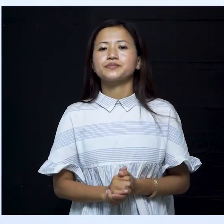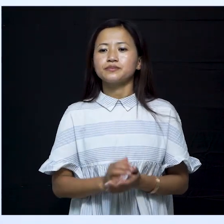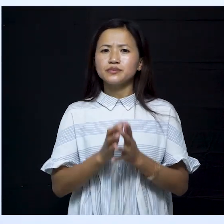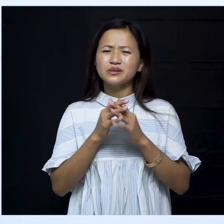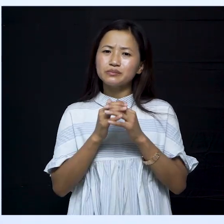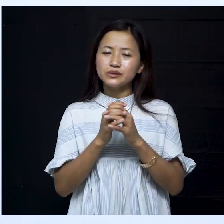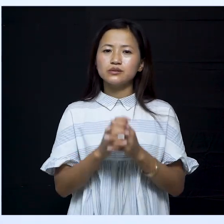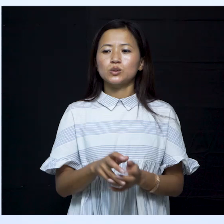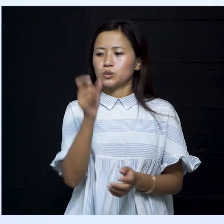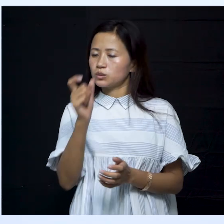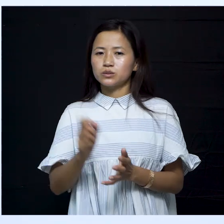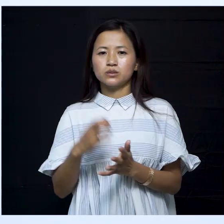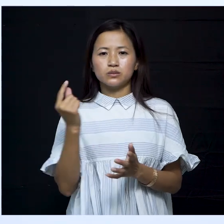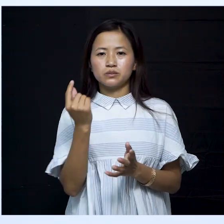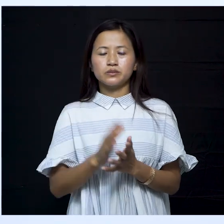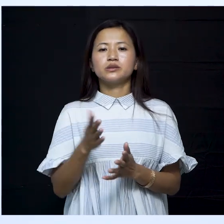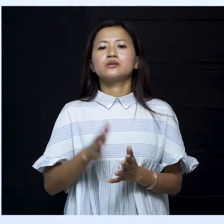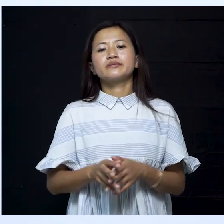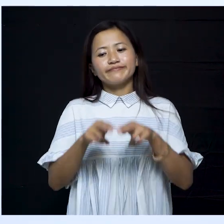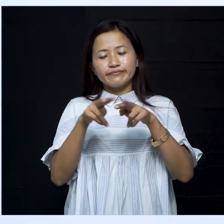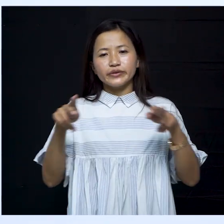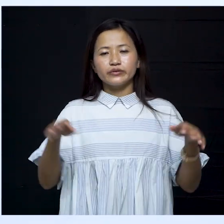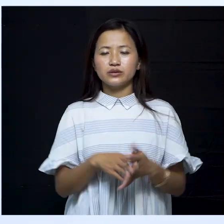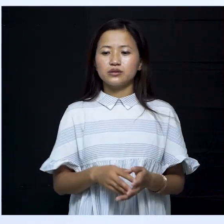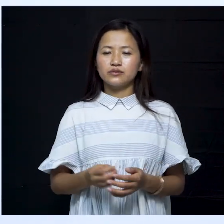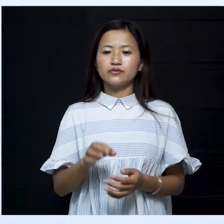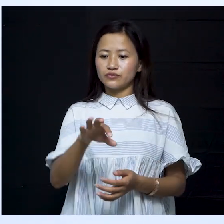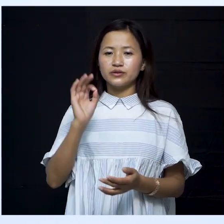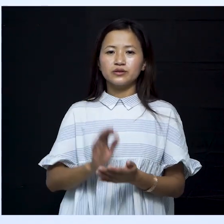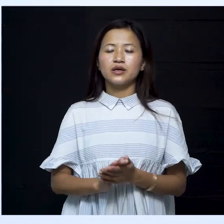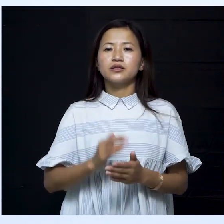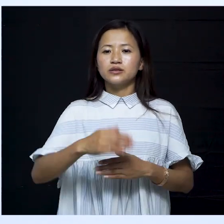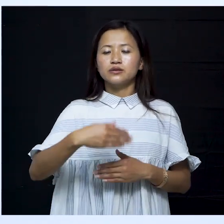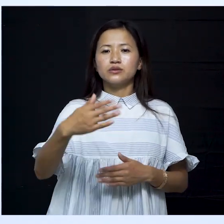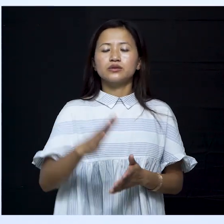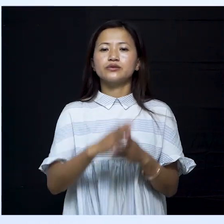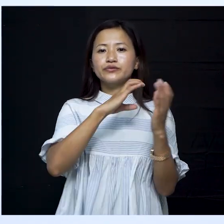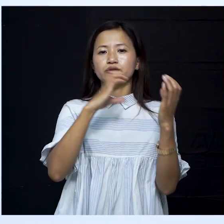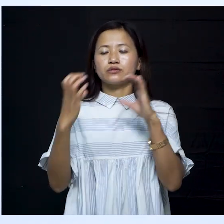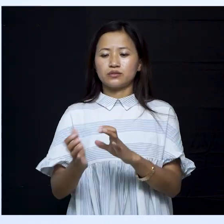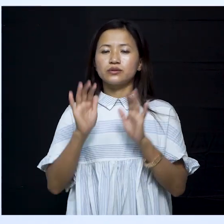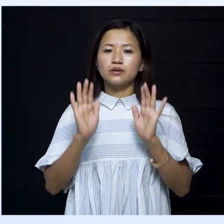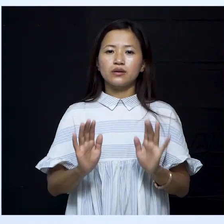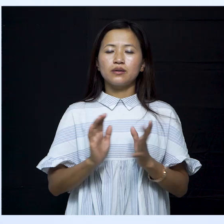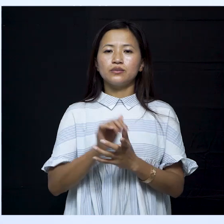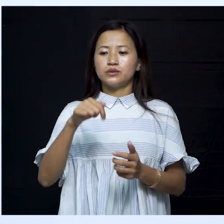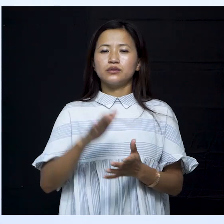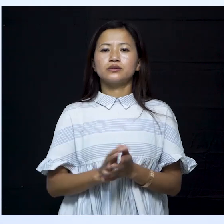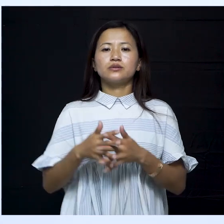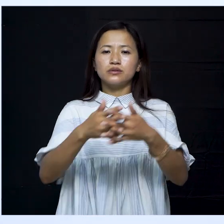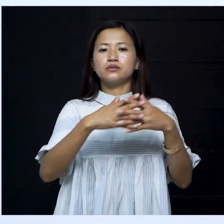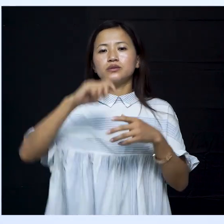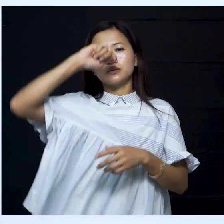please. So those are some of the marked differences that you would find, and that is the process of change that has happened to the